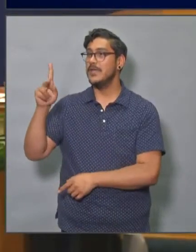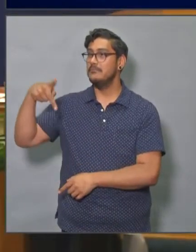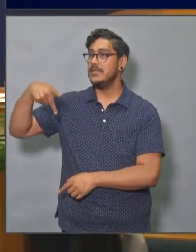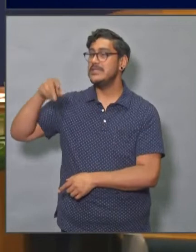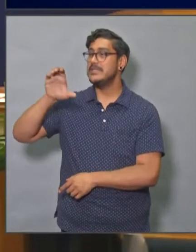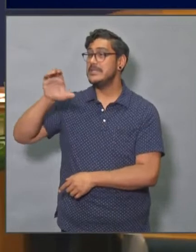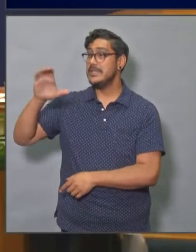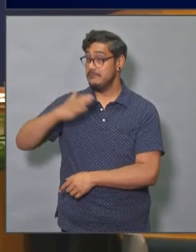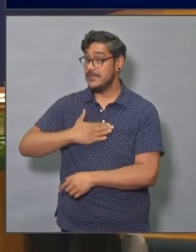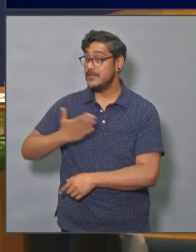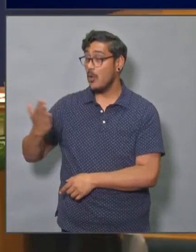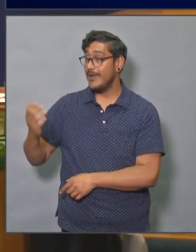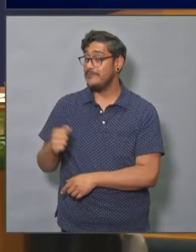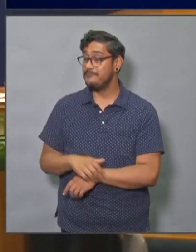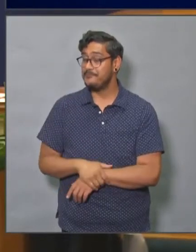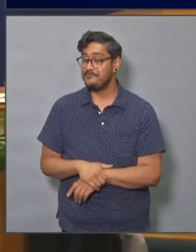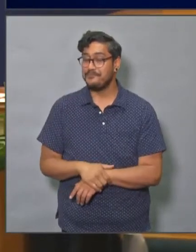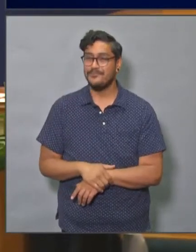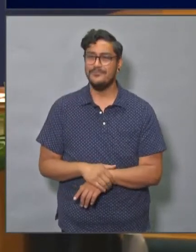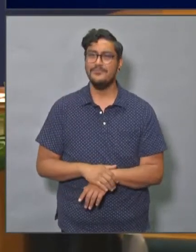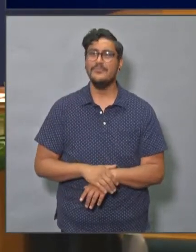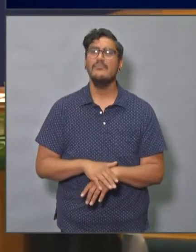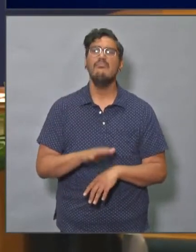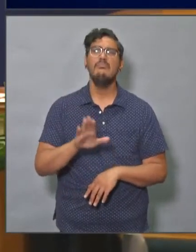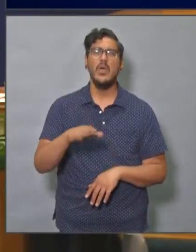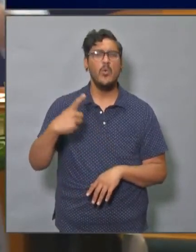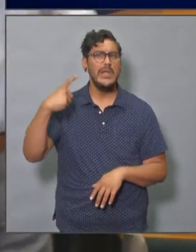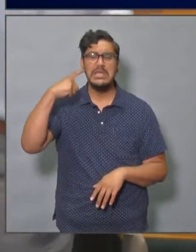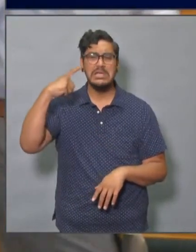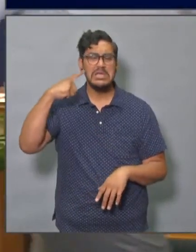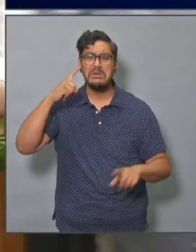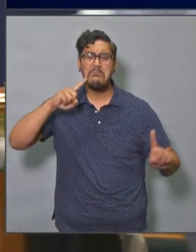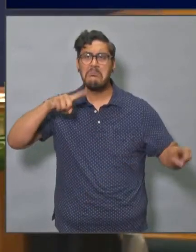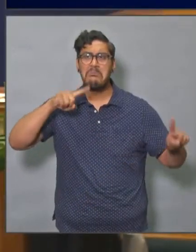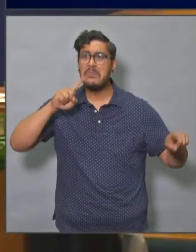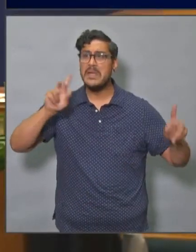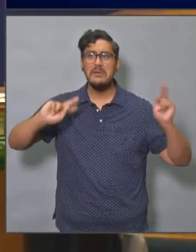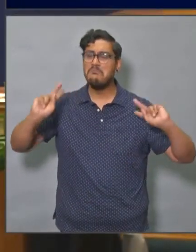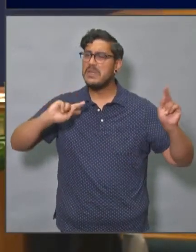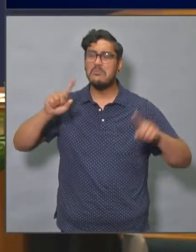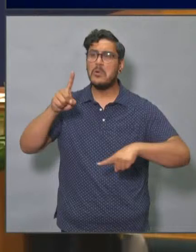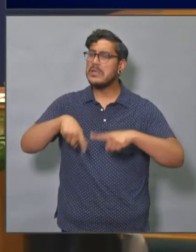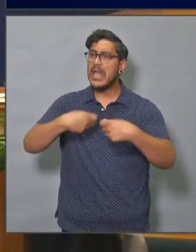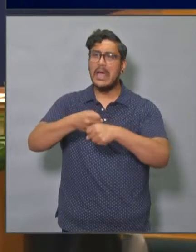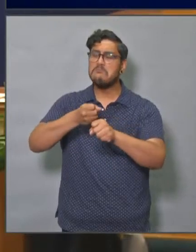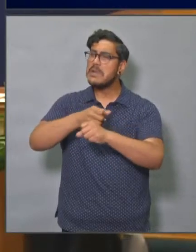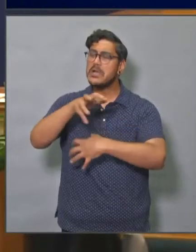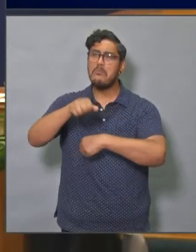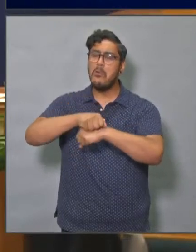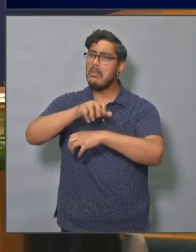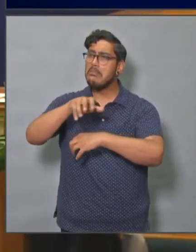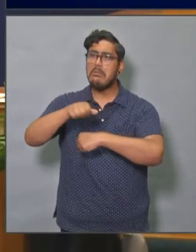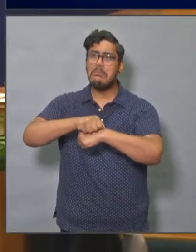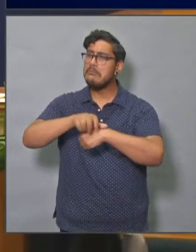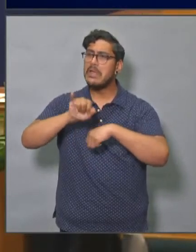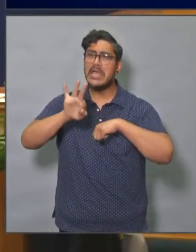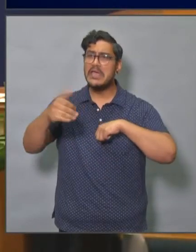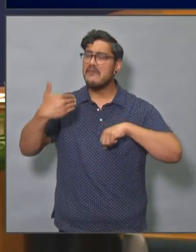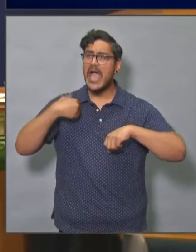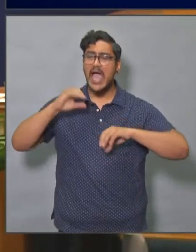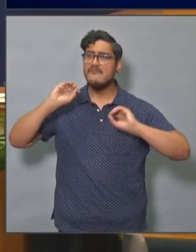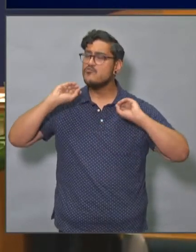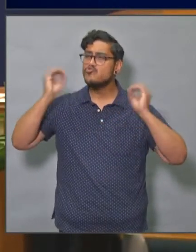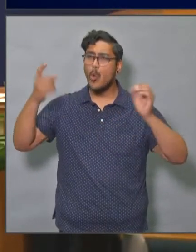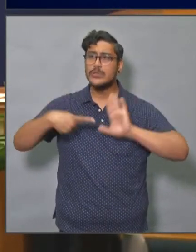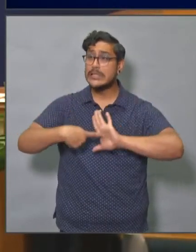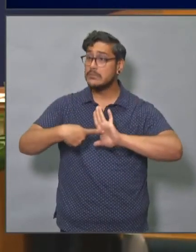ahead. Hi. We're getting reports that people are not able to make testing appointments on the website if they don't have symptoms. I just